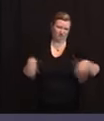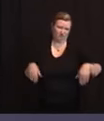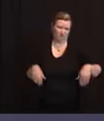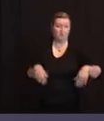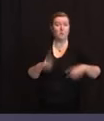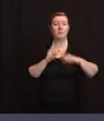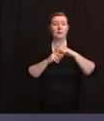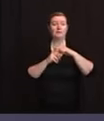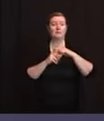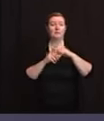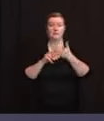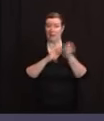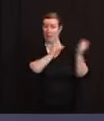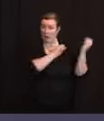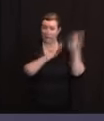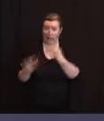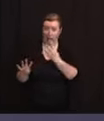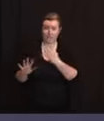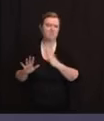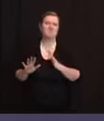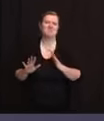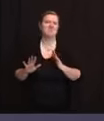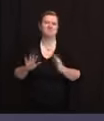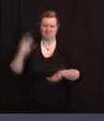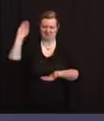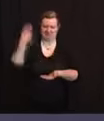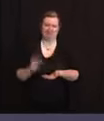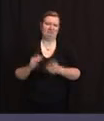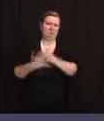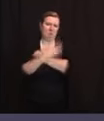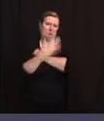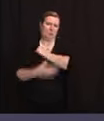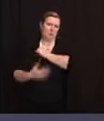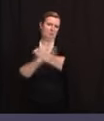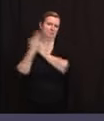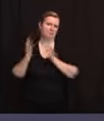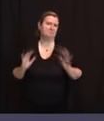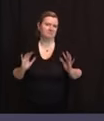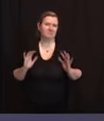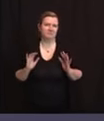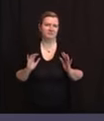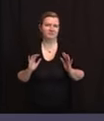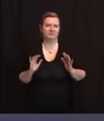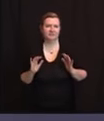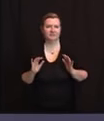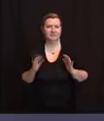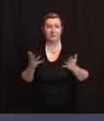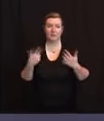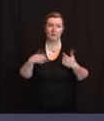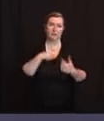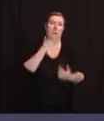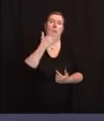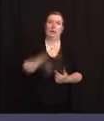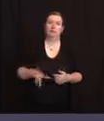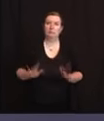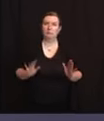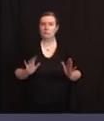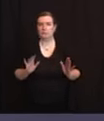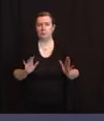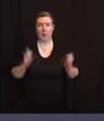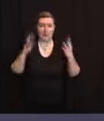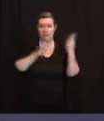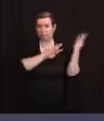at least particularly for a long holiday weekend that kicks the summer off, we may have caught a break in terms of the amount of people and the